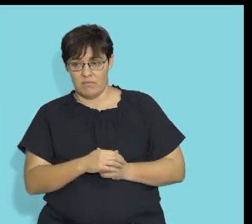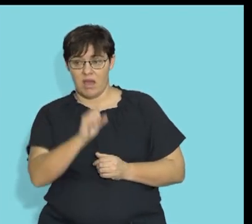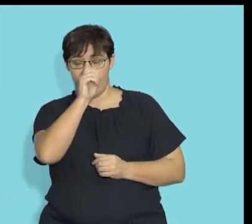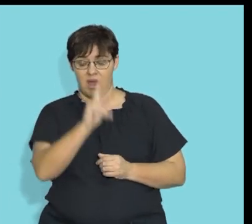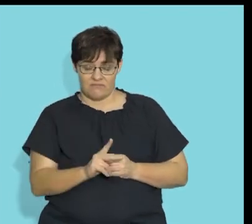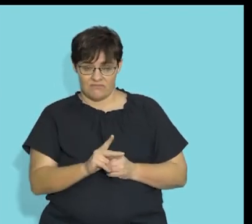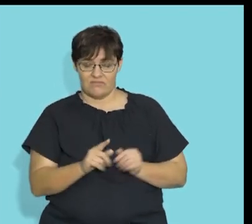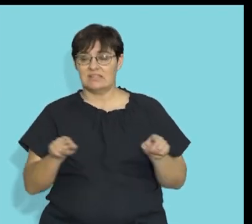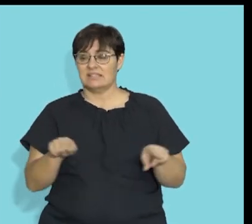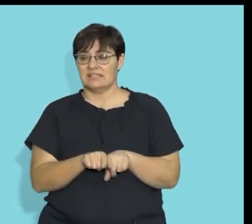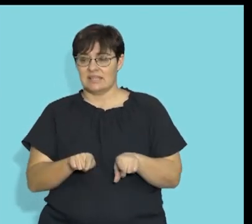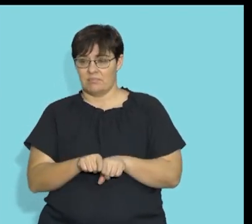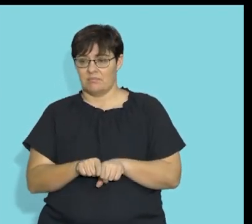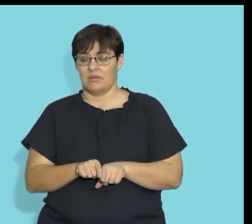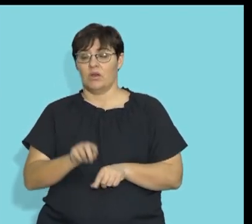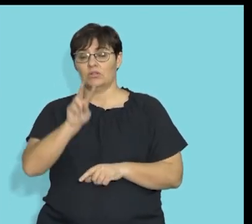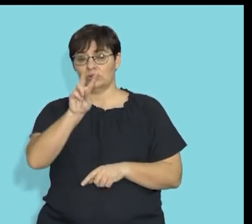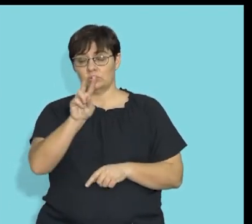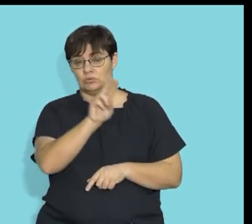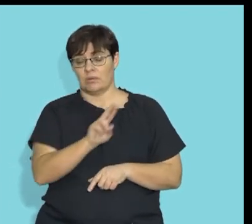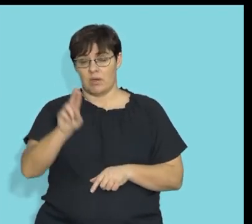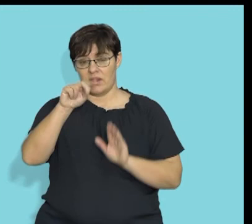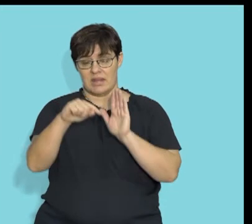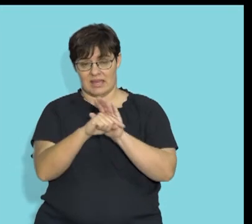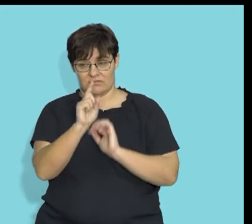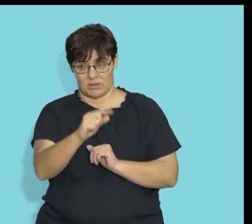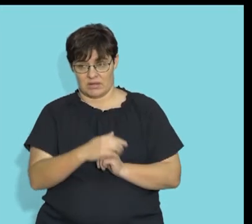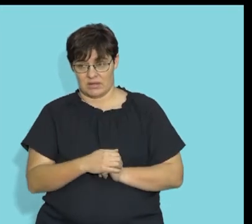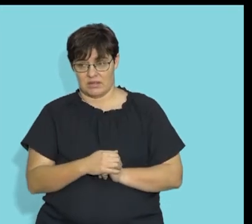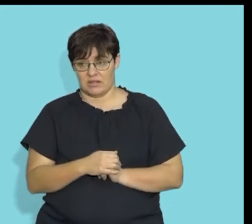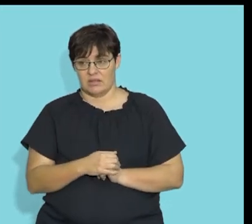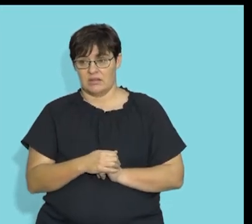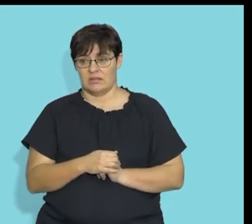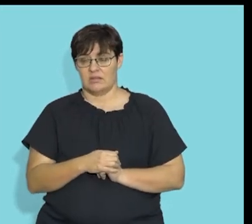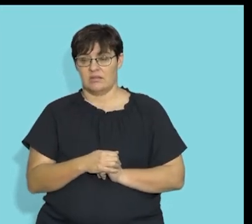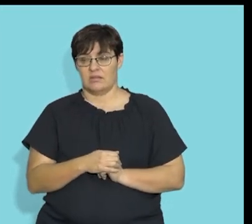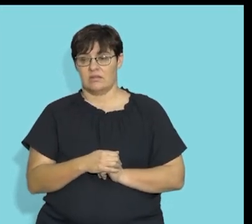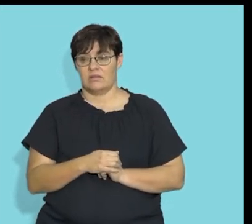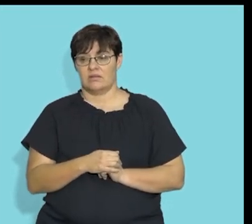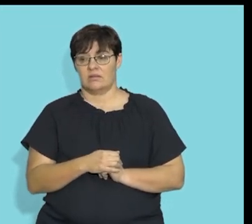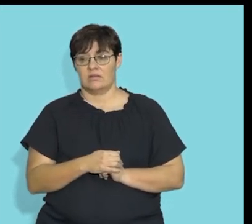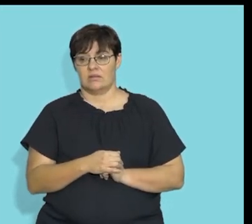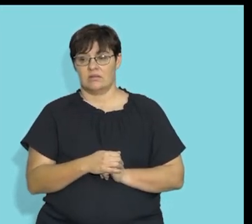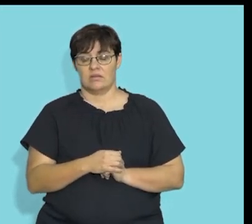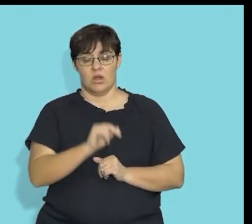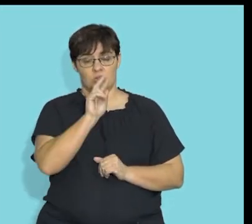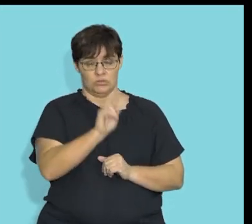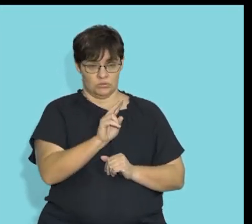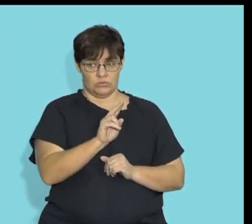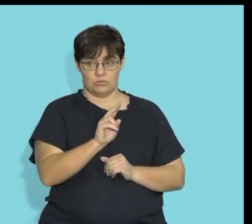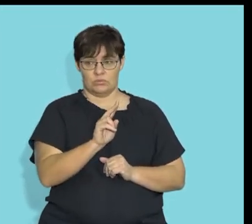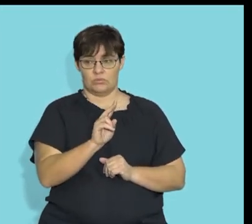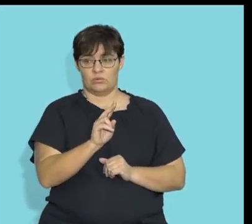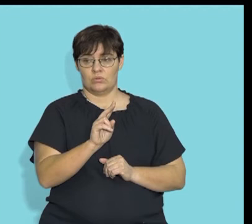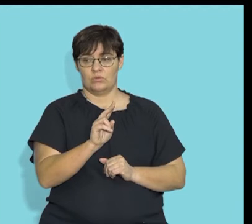have to remember that a half is the same thing as 2 to the power of negative 1. So it's going to be 2 to the power of